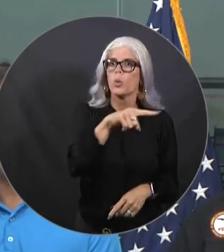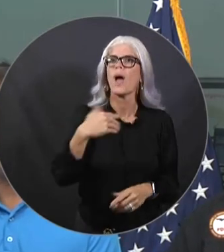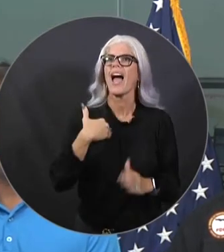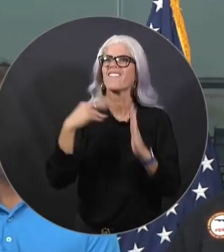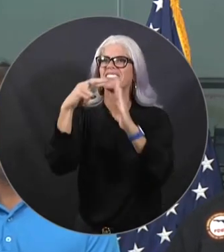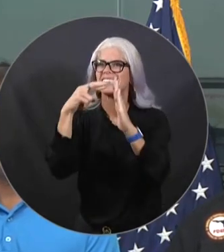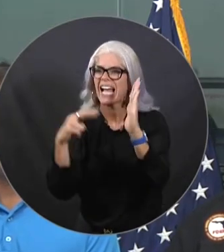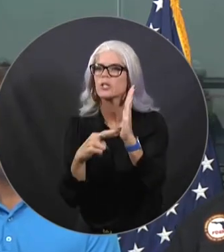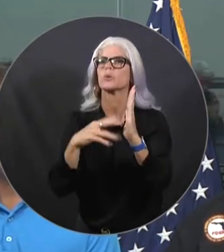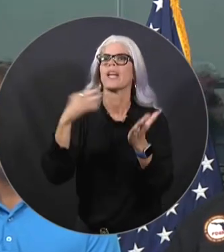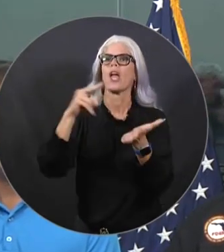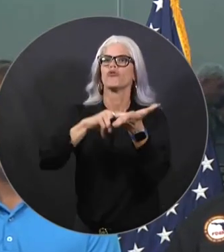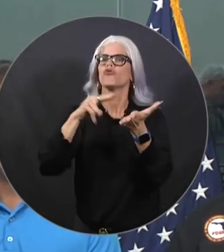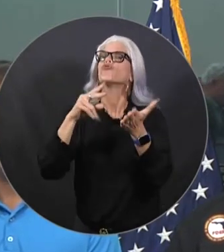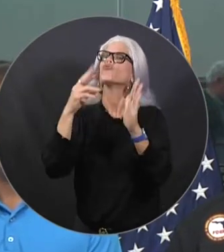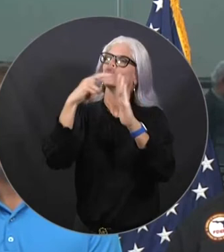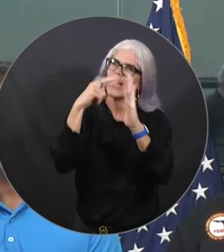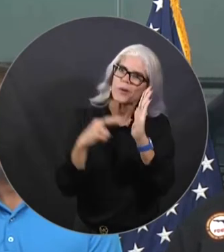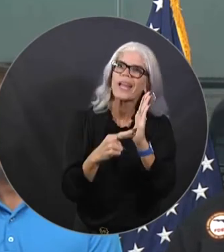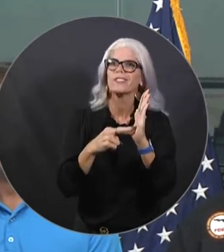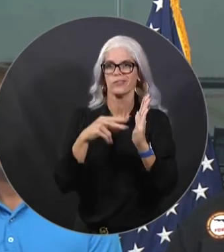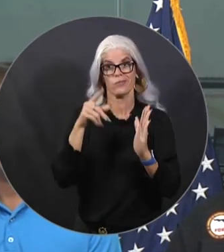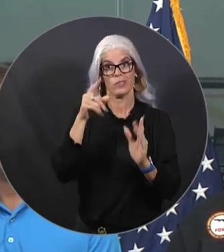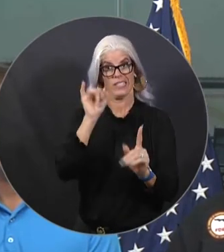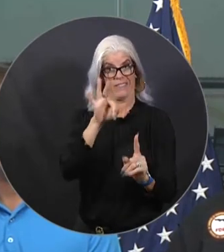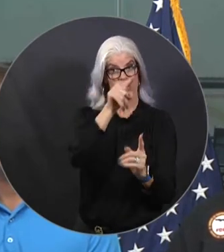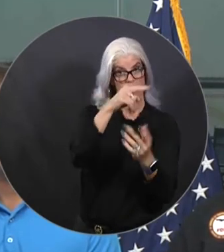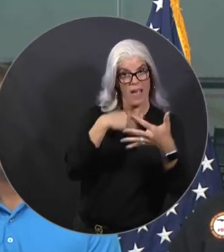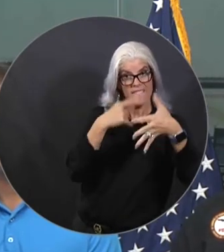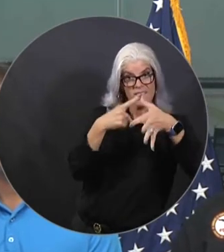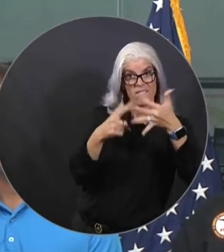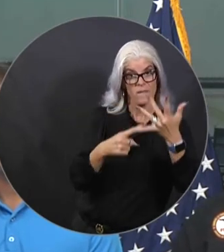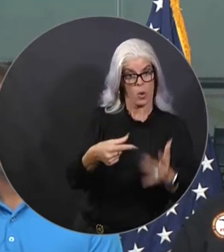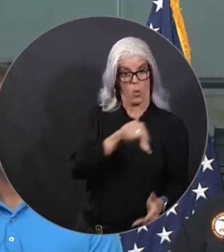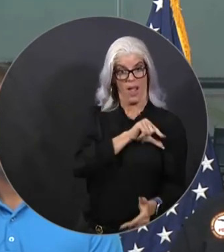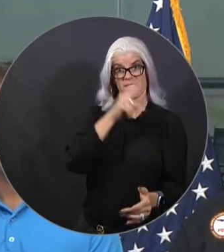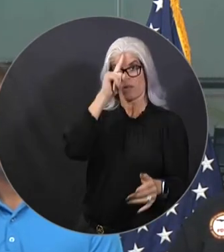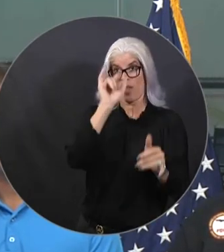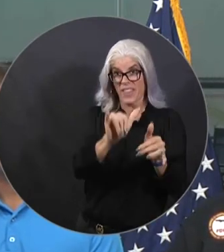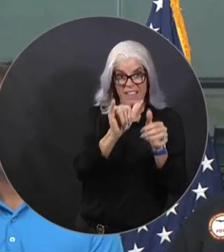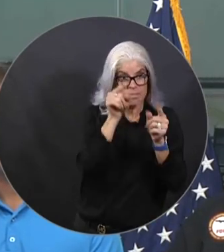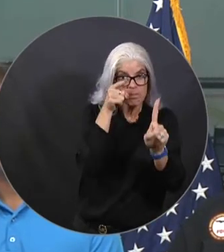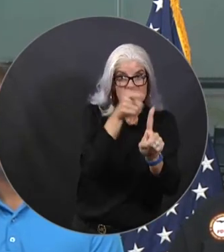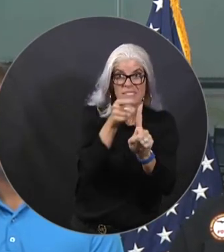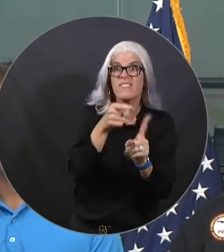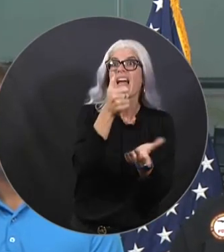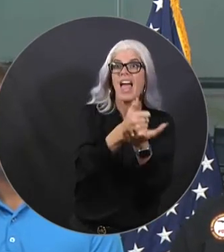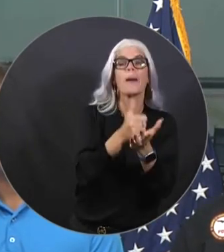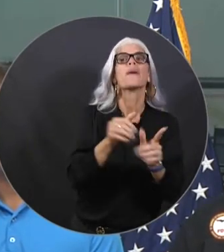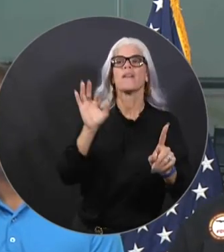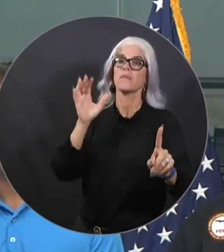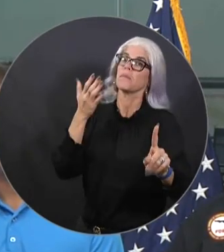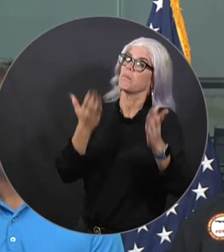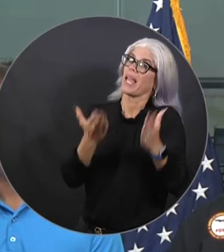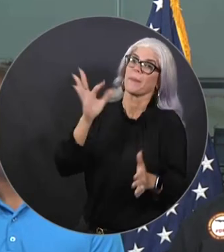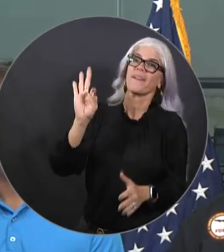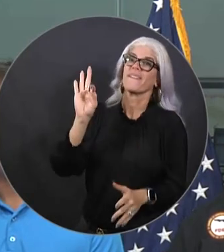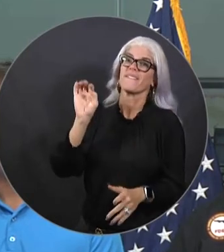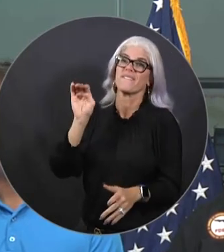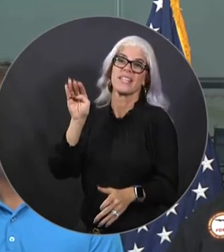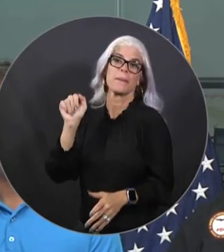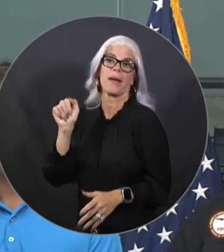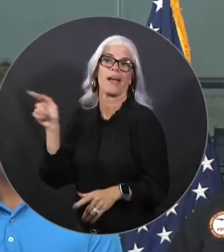have things. You either qualify for certain types of individual assistance or you don't. They're not able to go outside of what Congress has decreed on